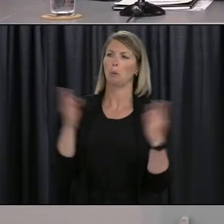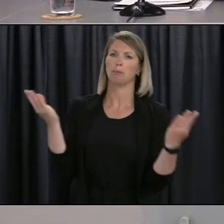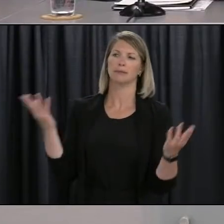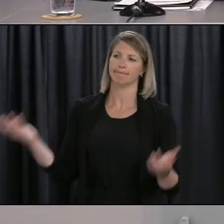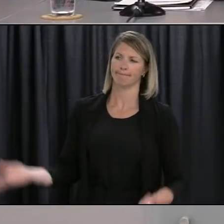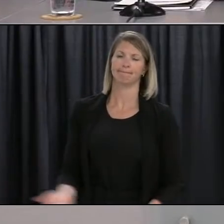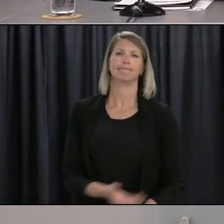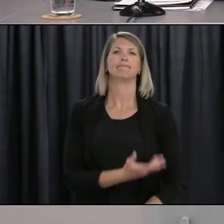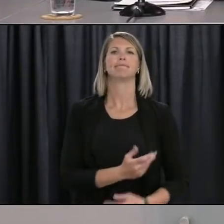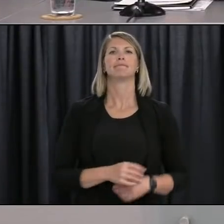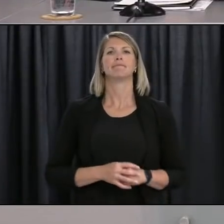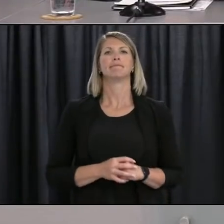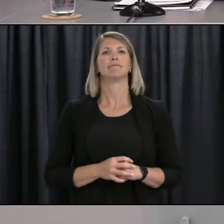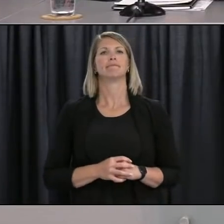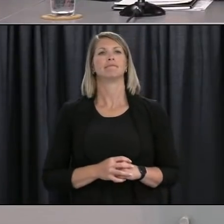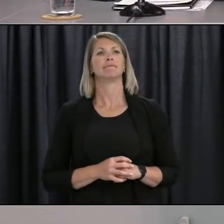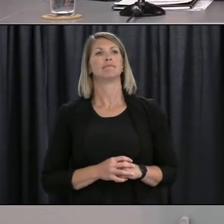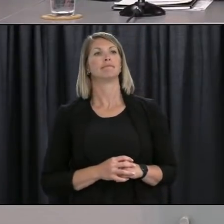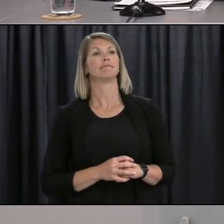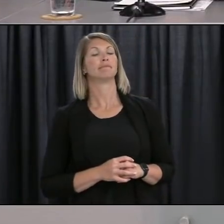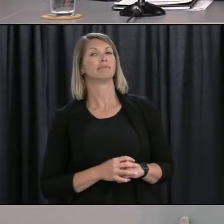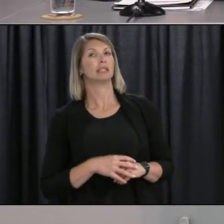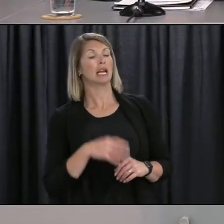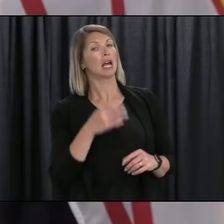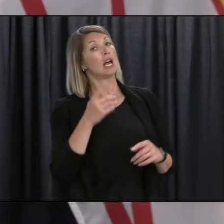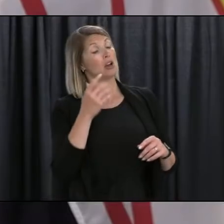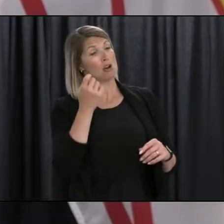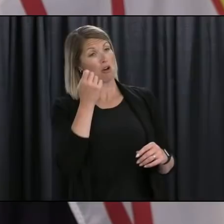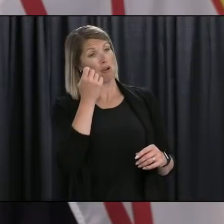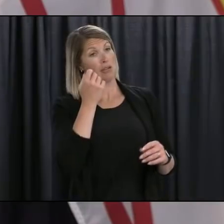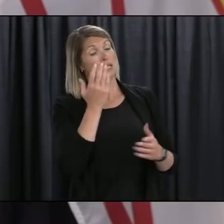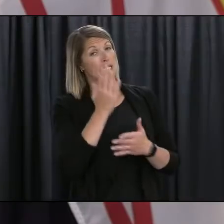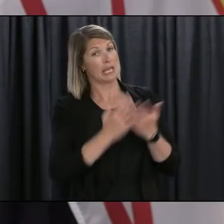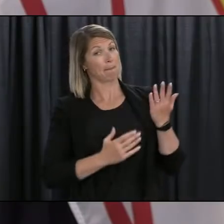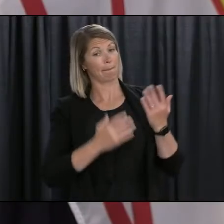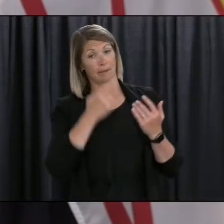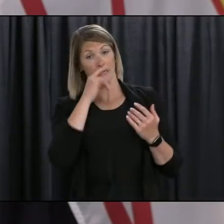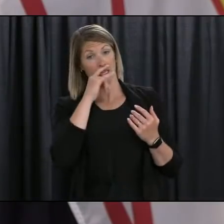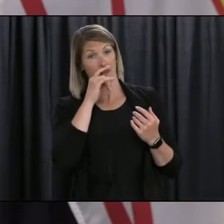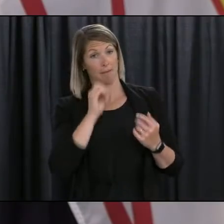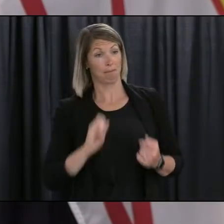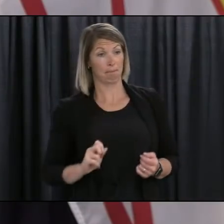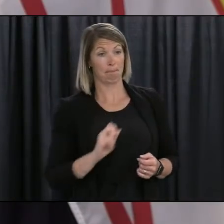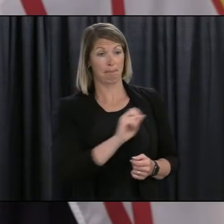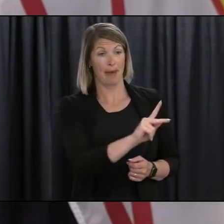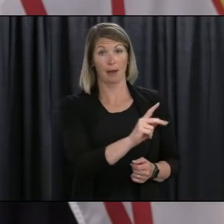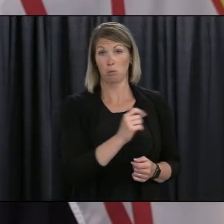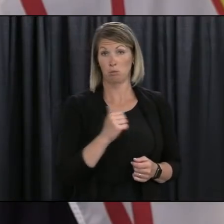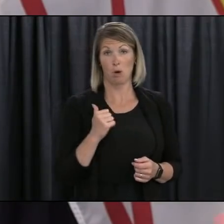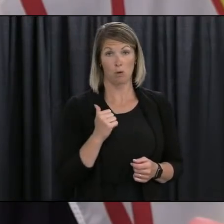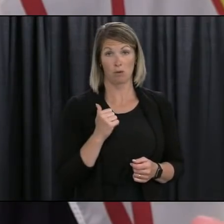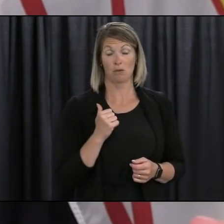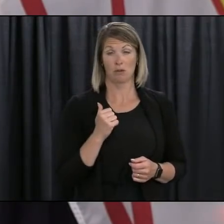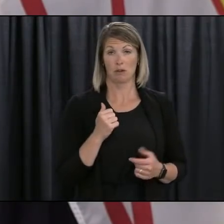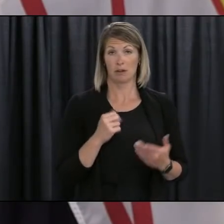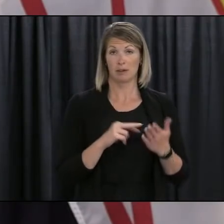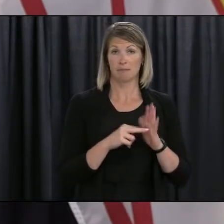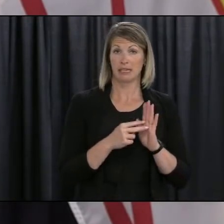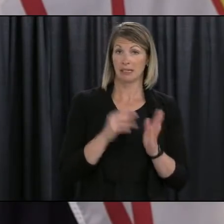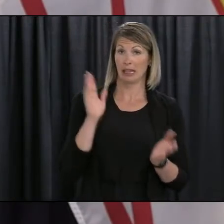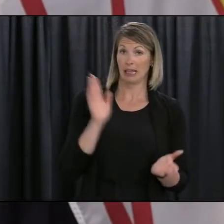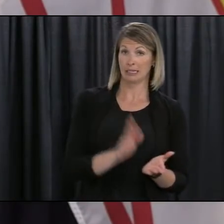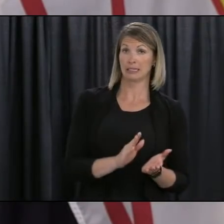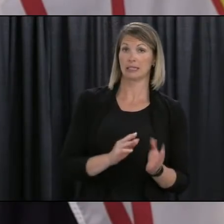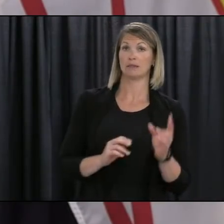Even though capacity is reduced? Well, right now, I guess at alert level 2, we're at the, I think we're right back to